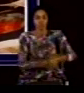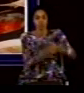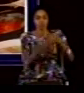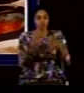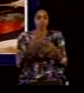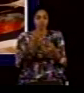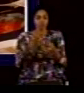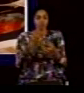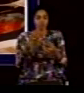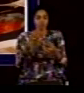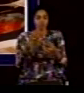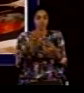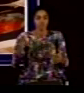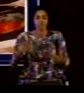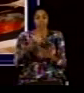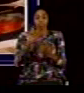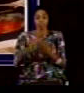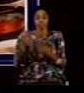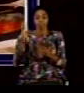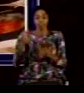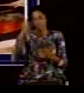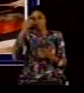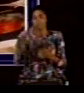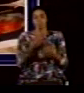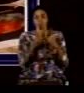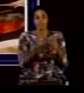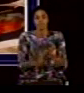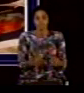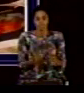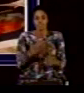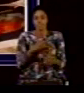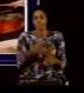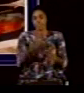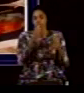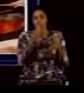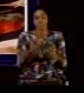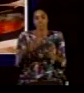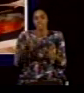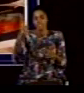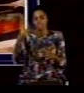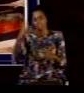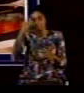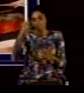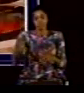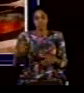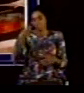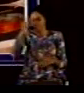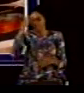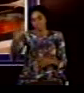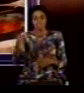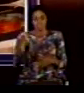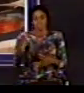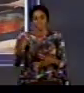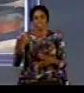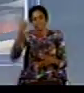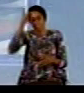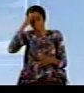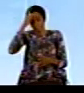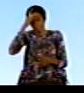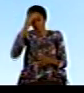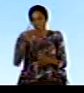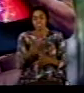Johnny, I give all and I bless God for Baba Kubuyi. Thank you, Baba. God bless you.